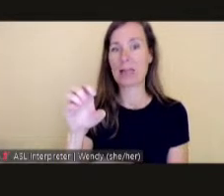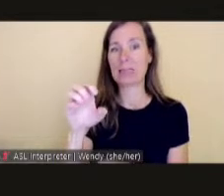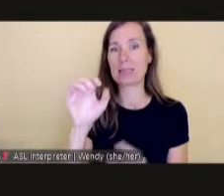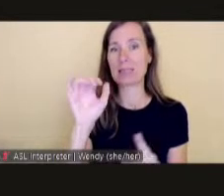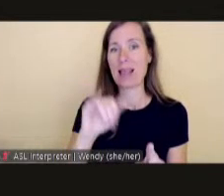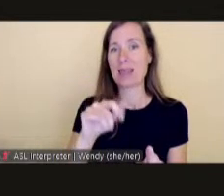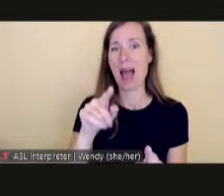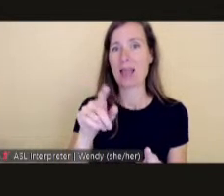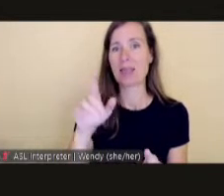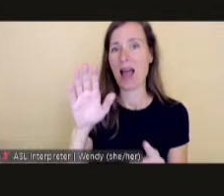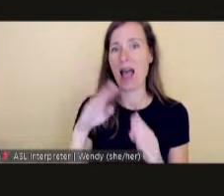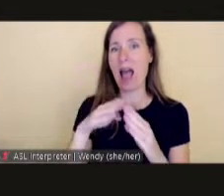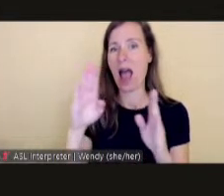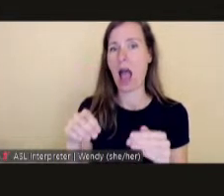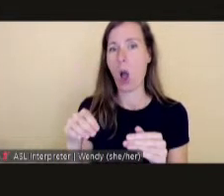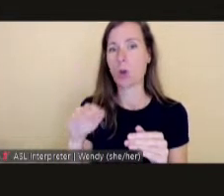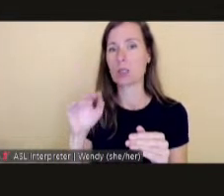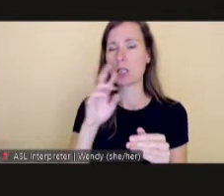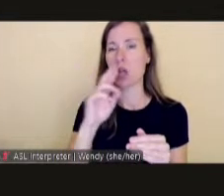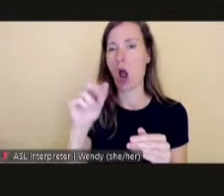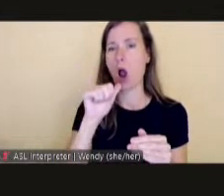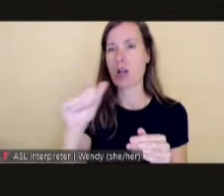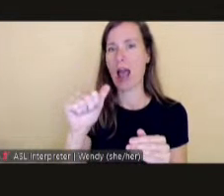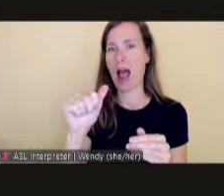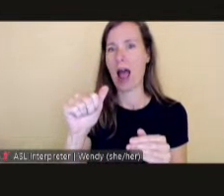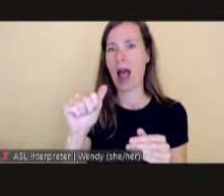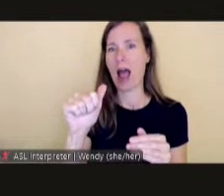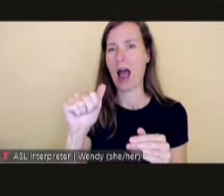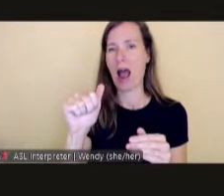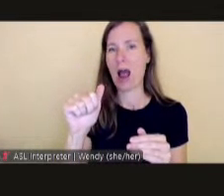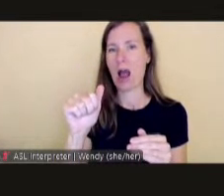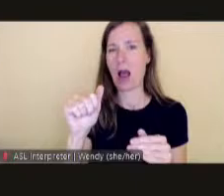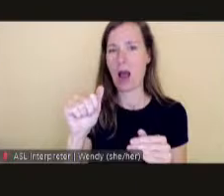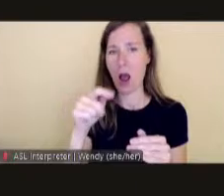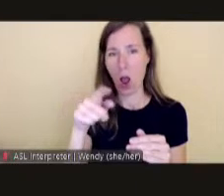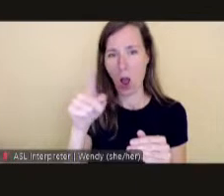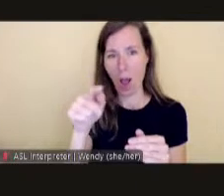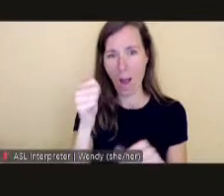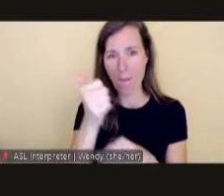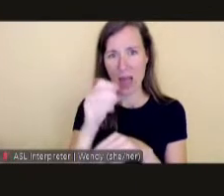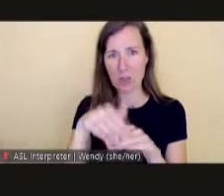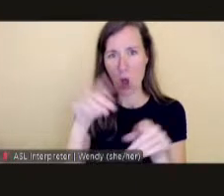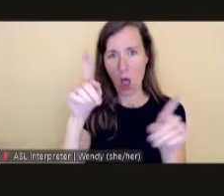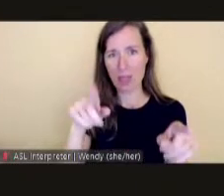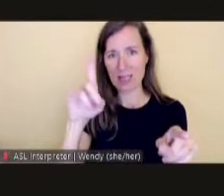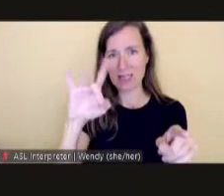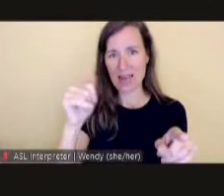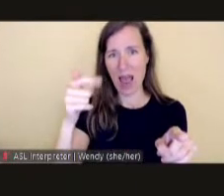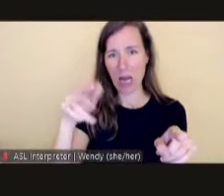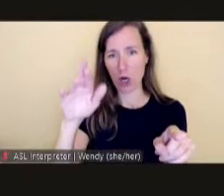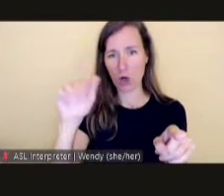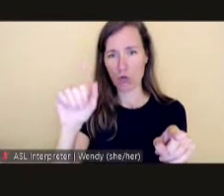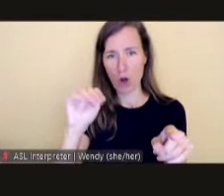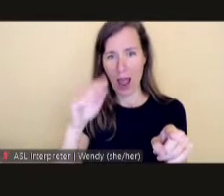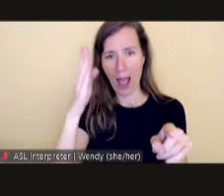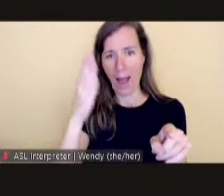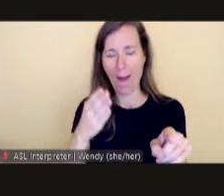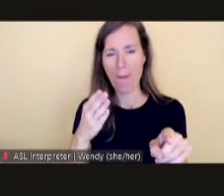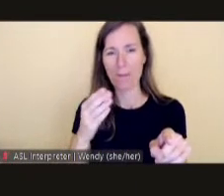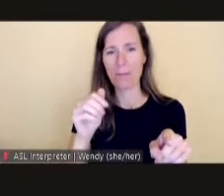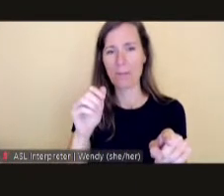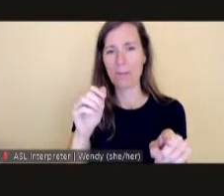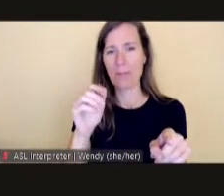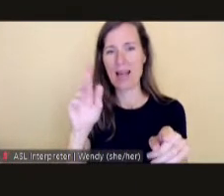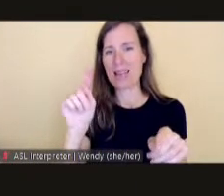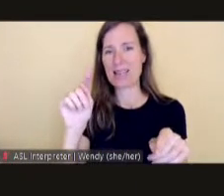are not directly, based off of the diagram, are connected, well not connected, but